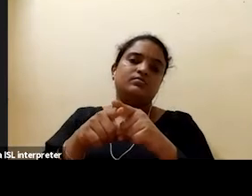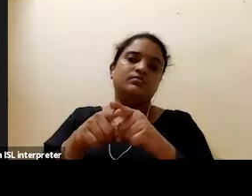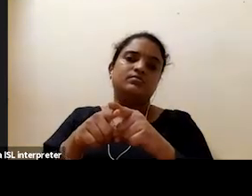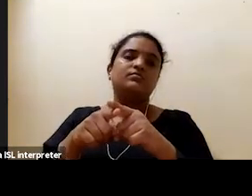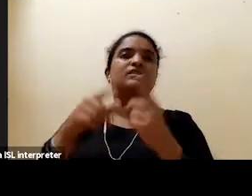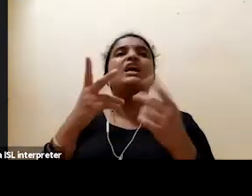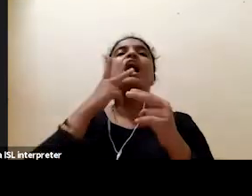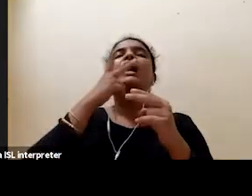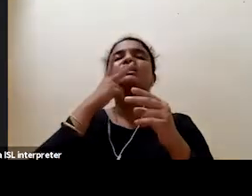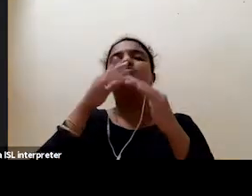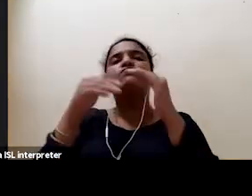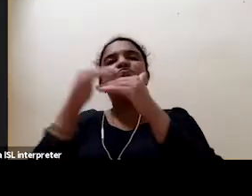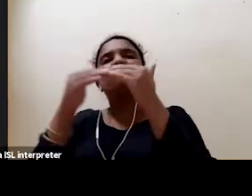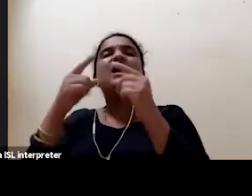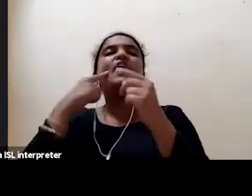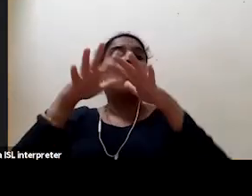in,